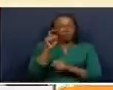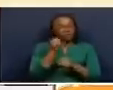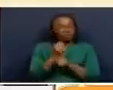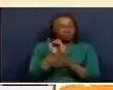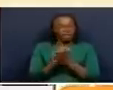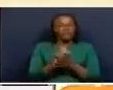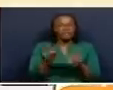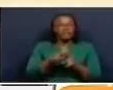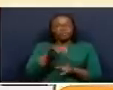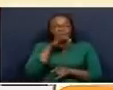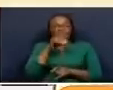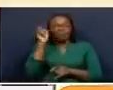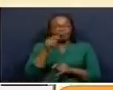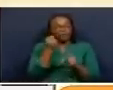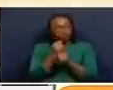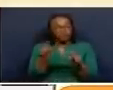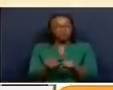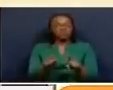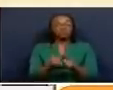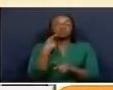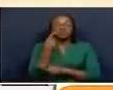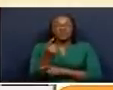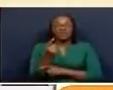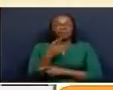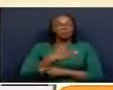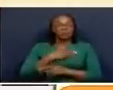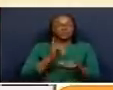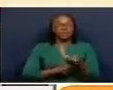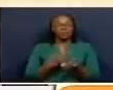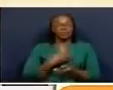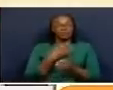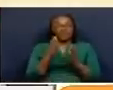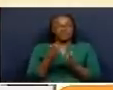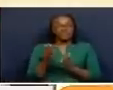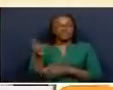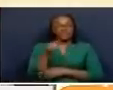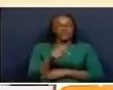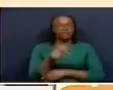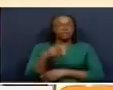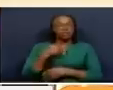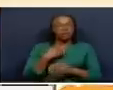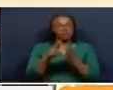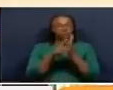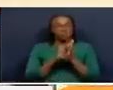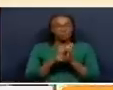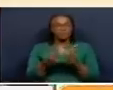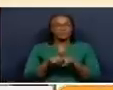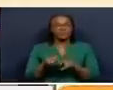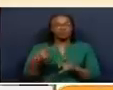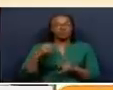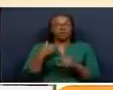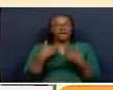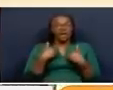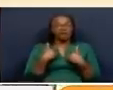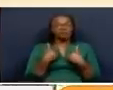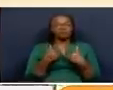Honorable Raila should also do that and tell them, please, when you are visitors, there are unwritten and alterable rules of behavior and conduct of decorum.